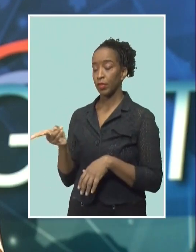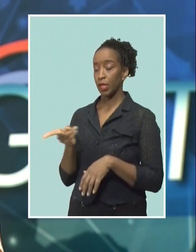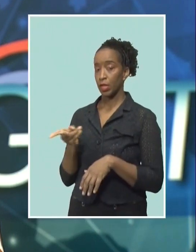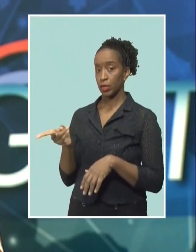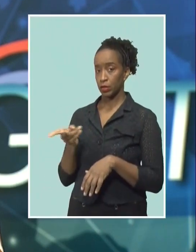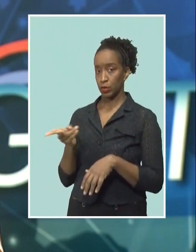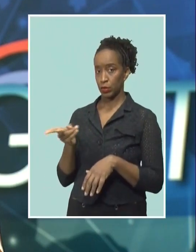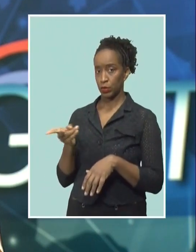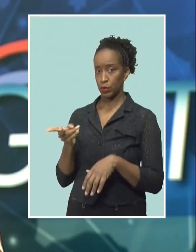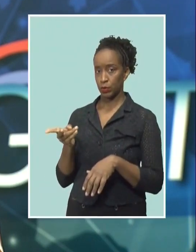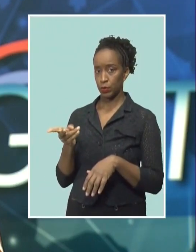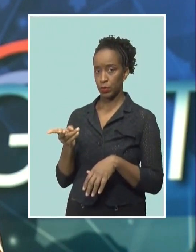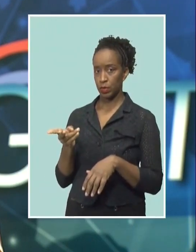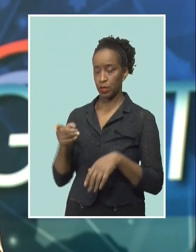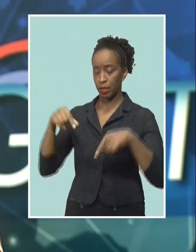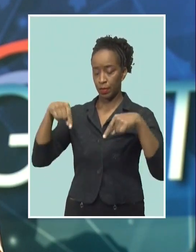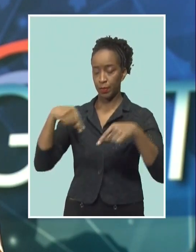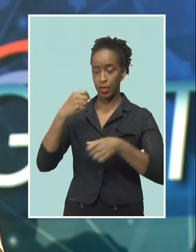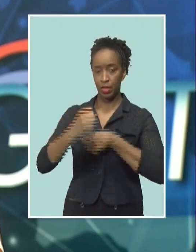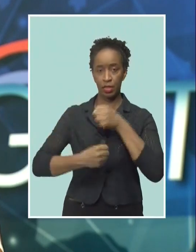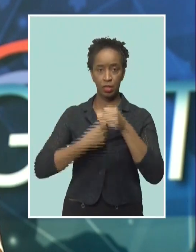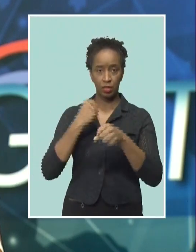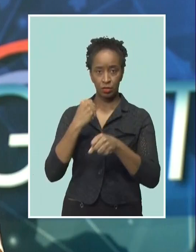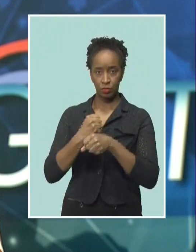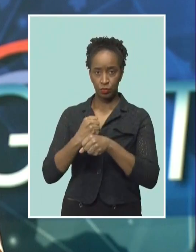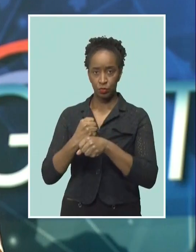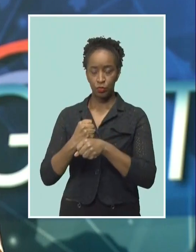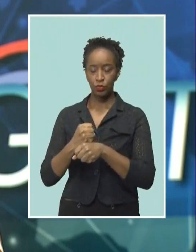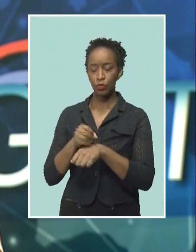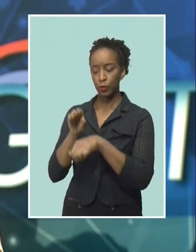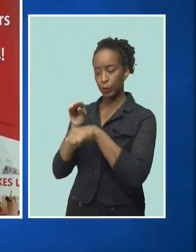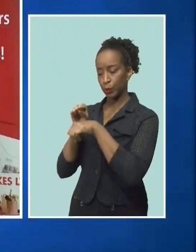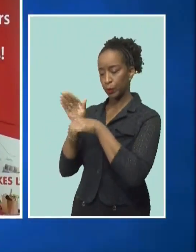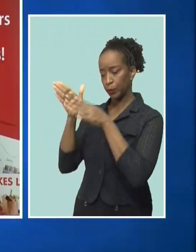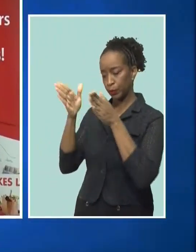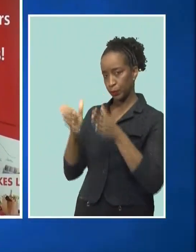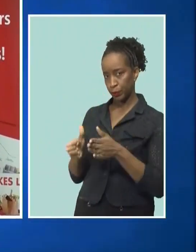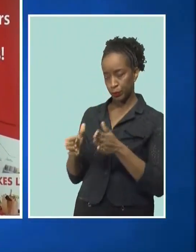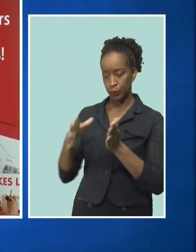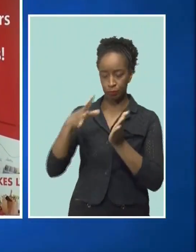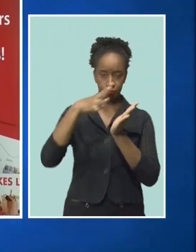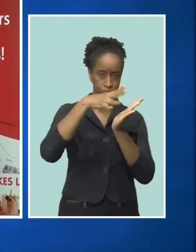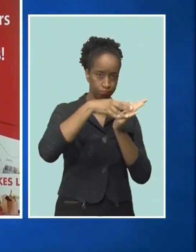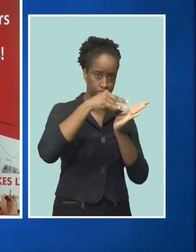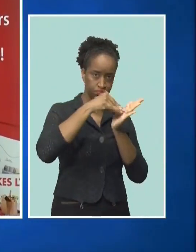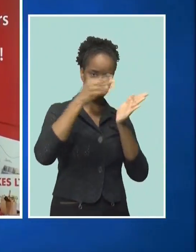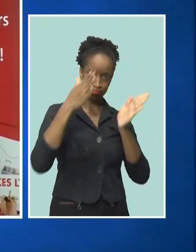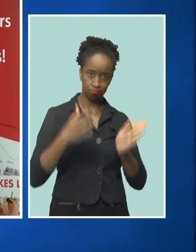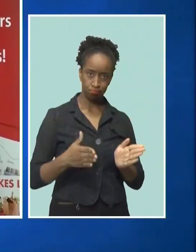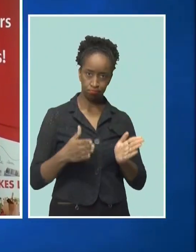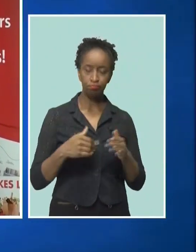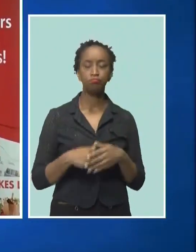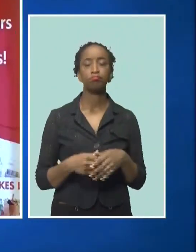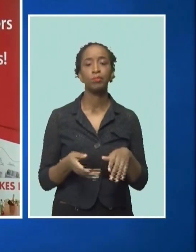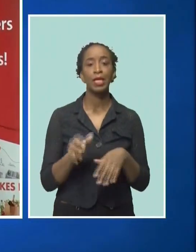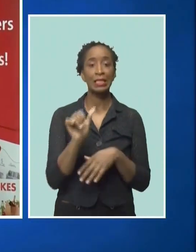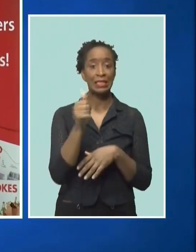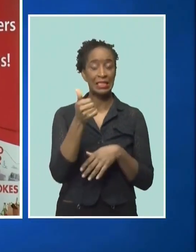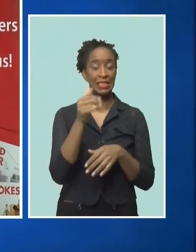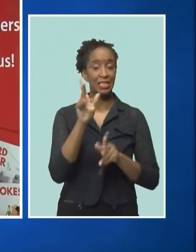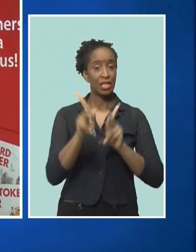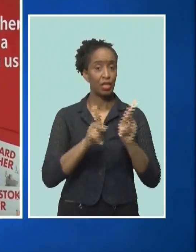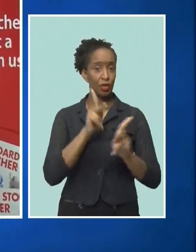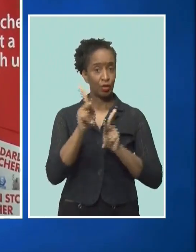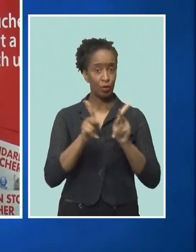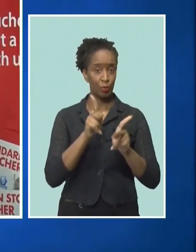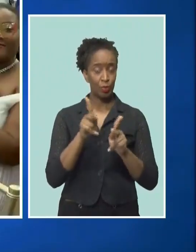of the First Chances Mentorship Program. They were both successful out of a pool of 10 nominees who all embarked on a